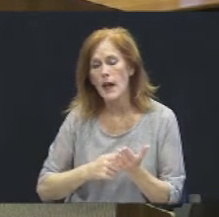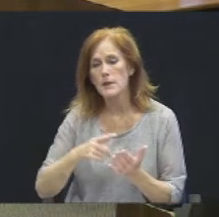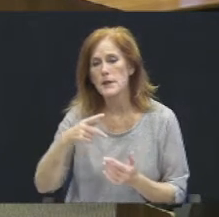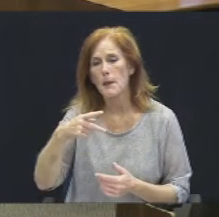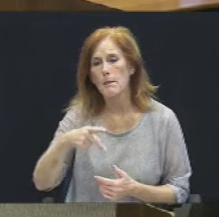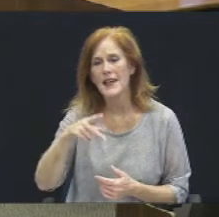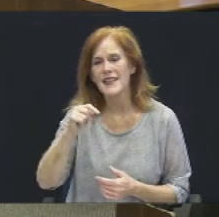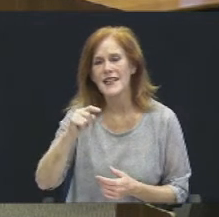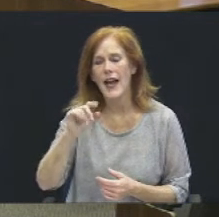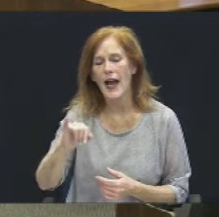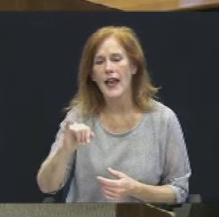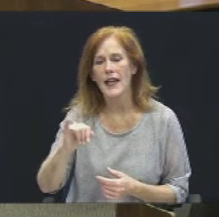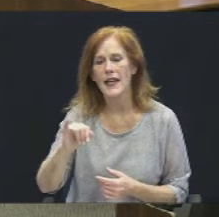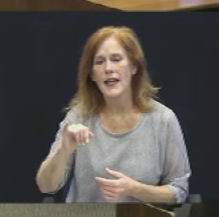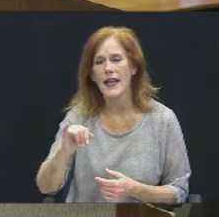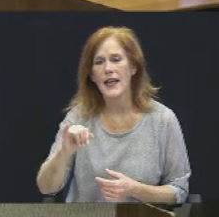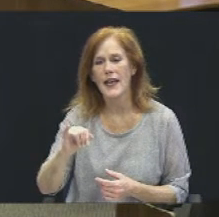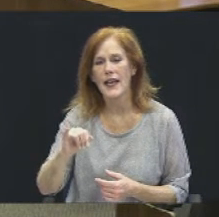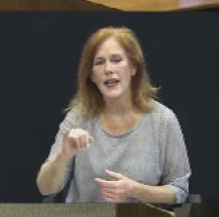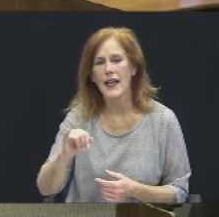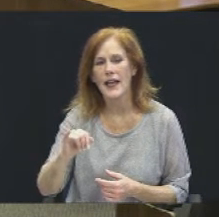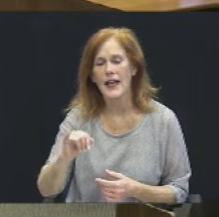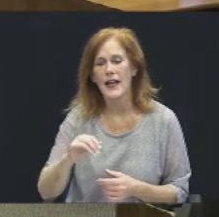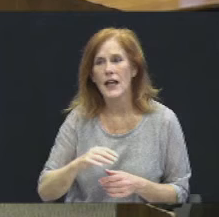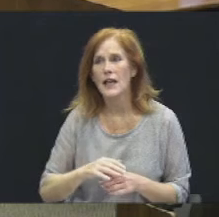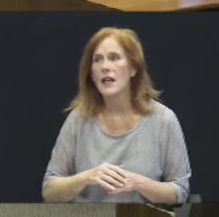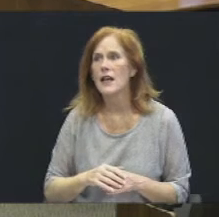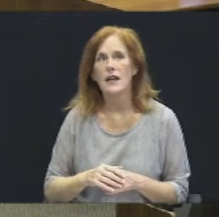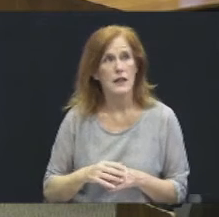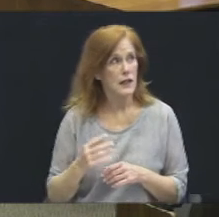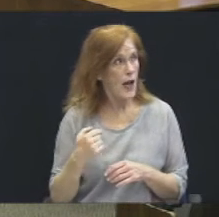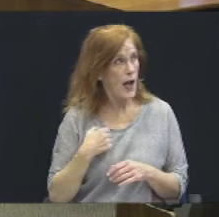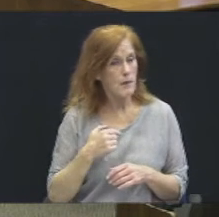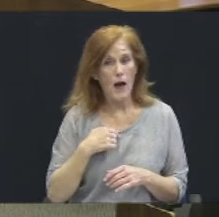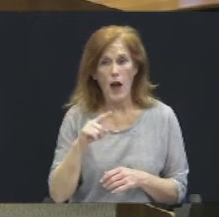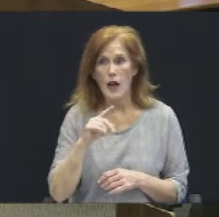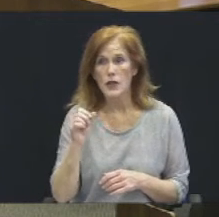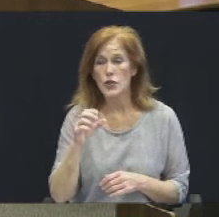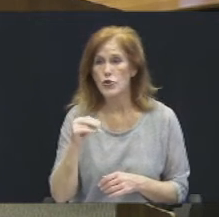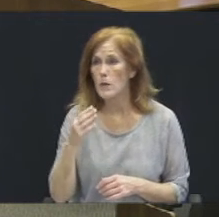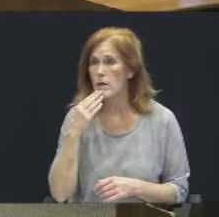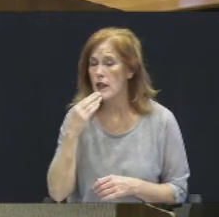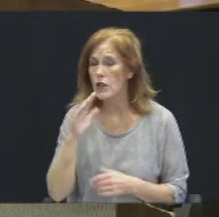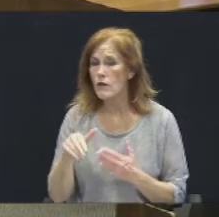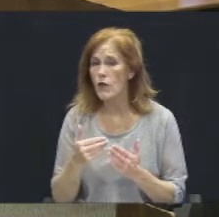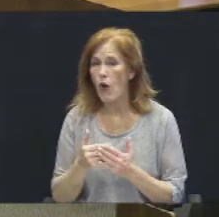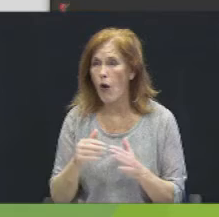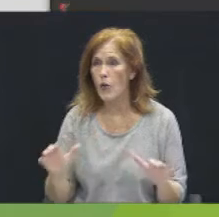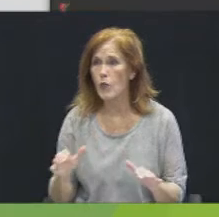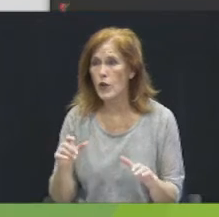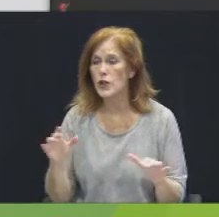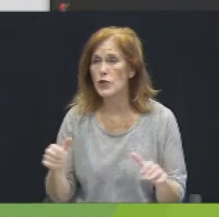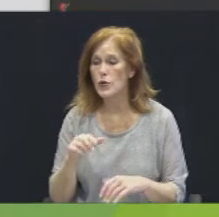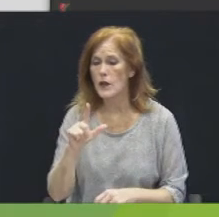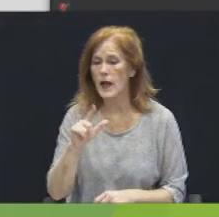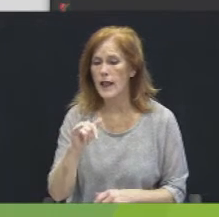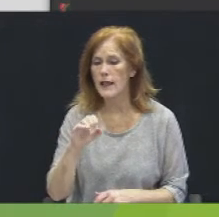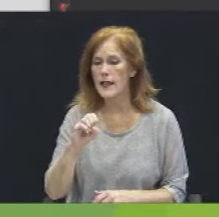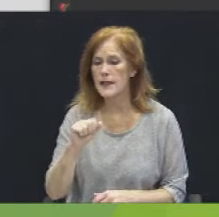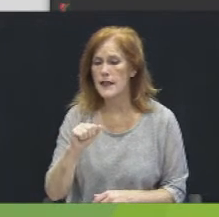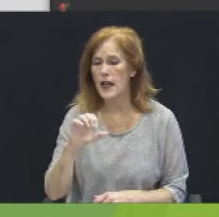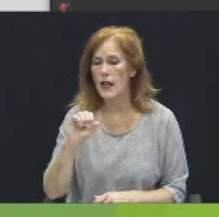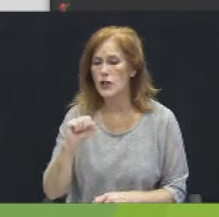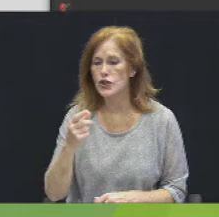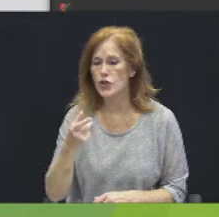Ian, do you mind if I'm on Zoom, so it's nice to meet you. Thank you for all the work that you're doing. I'm Lisa Sherman.